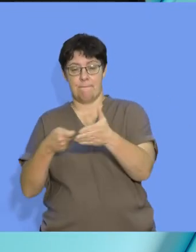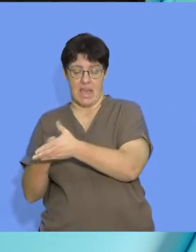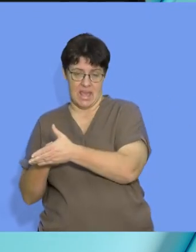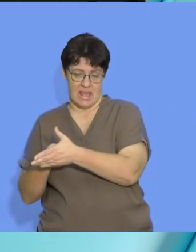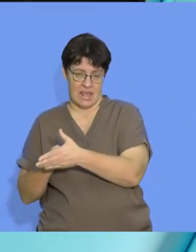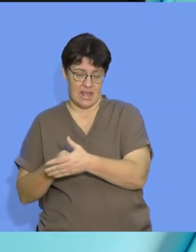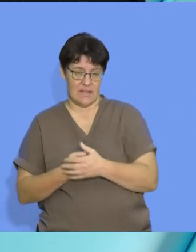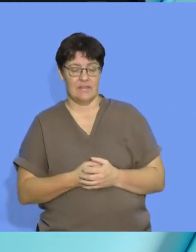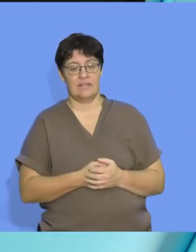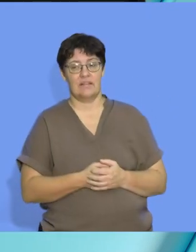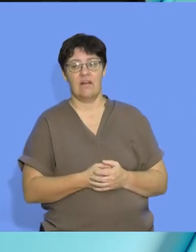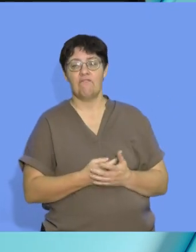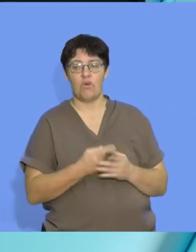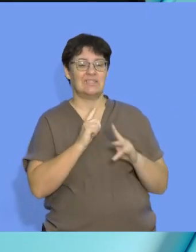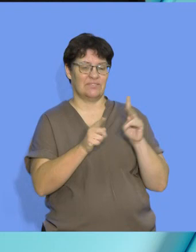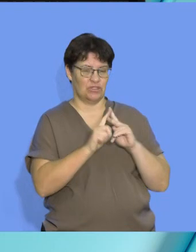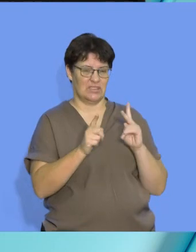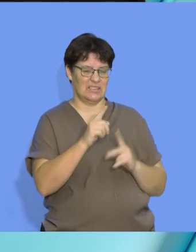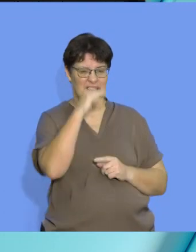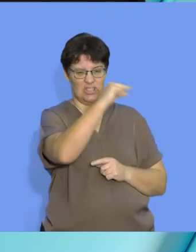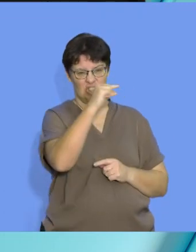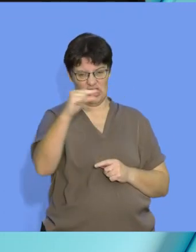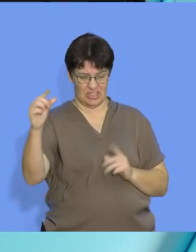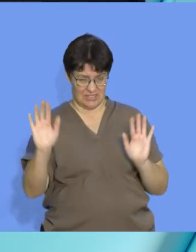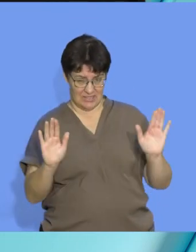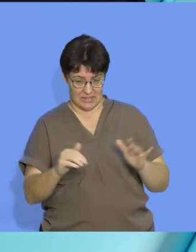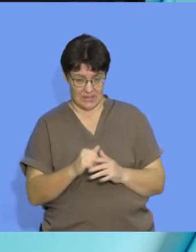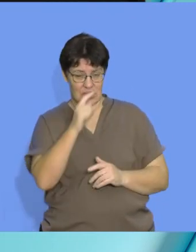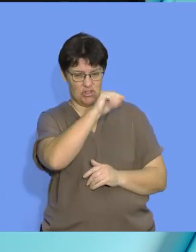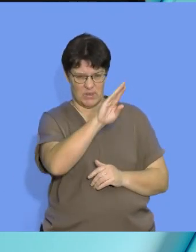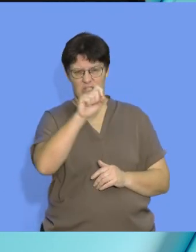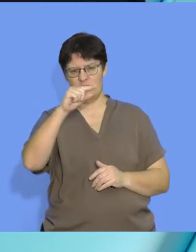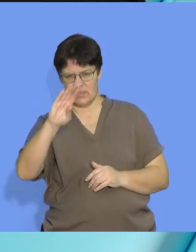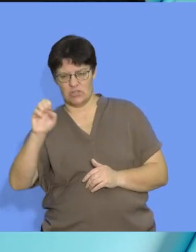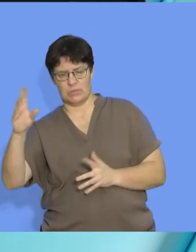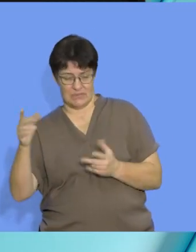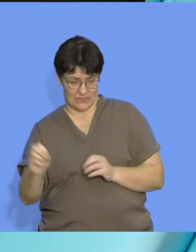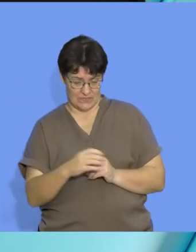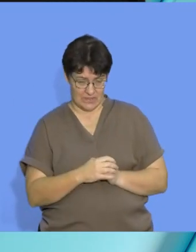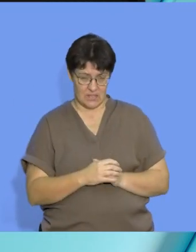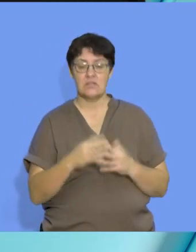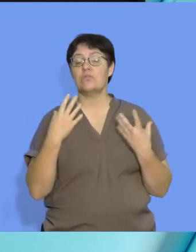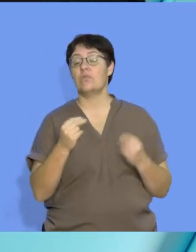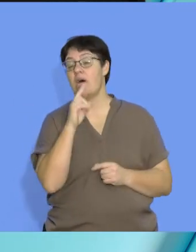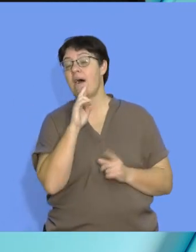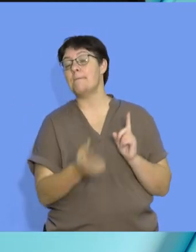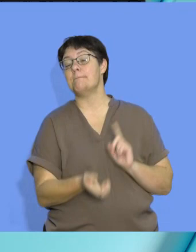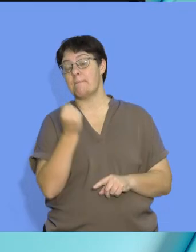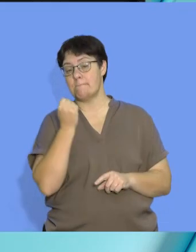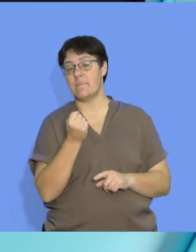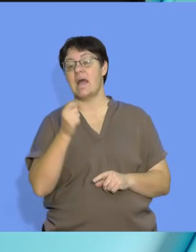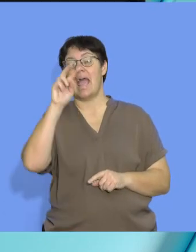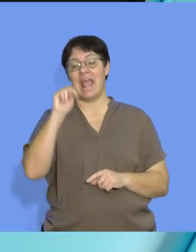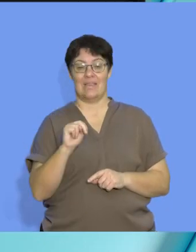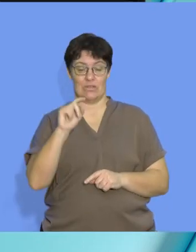deals. We are going to see if there's a relationship between each of these numbers, so we can actually determine the nth